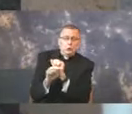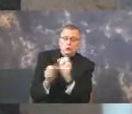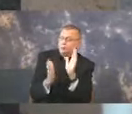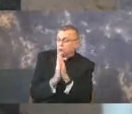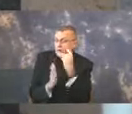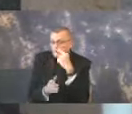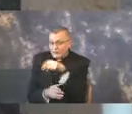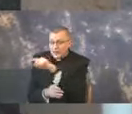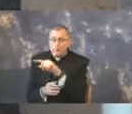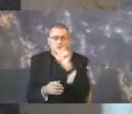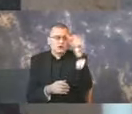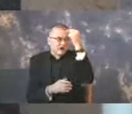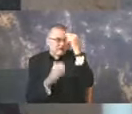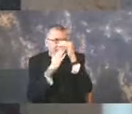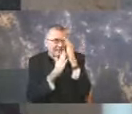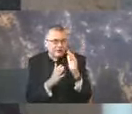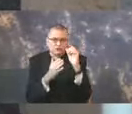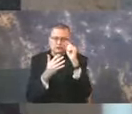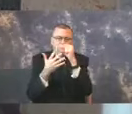our government leaders.